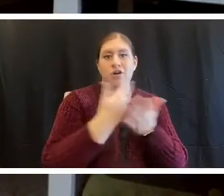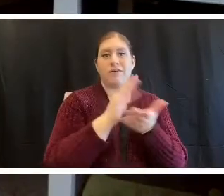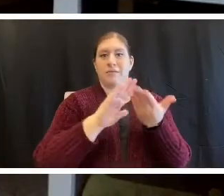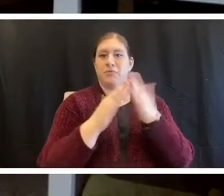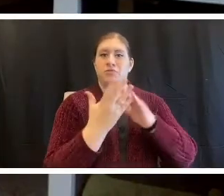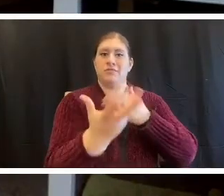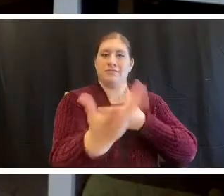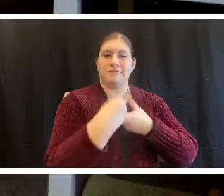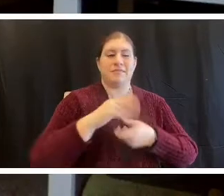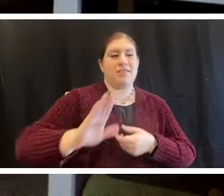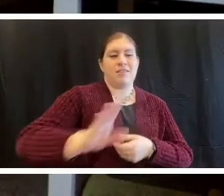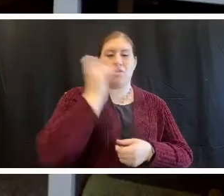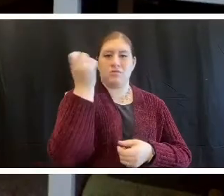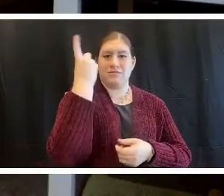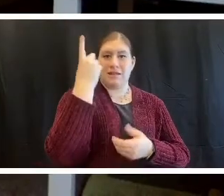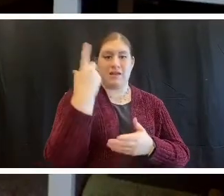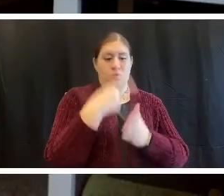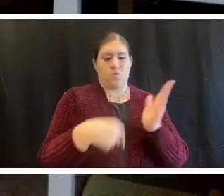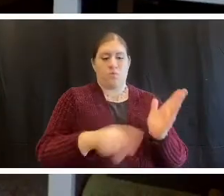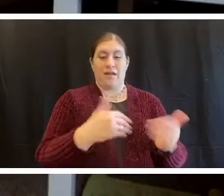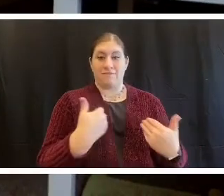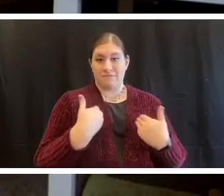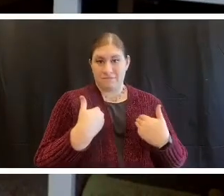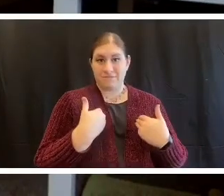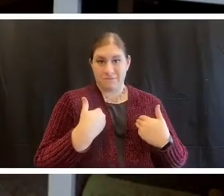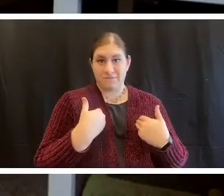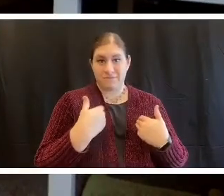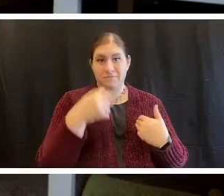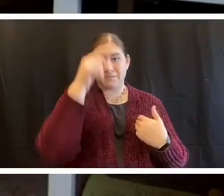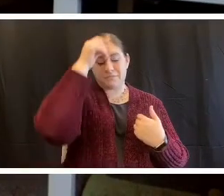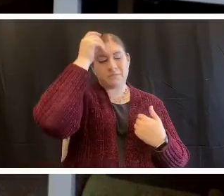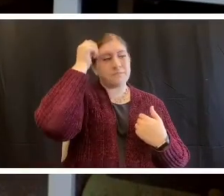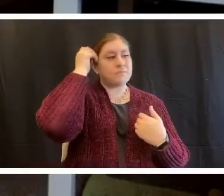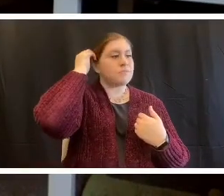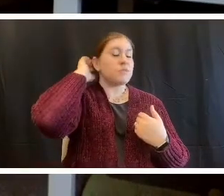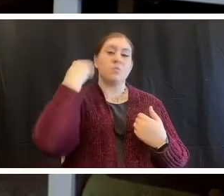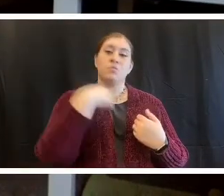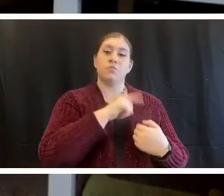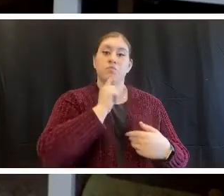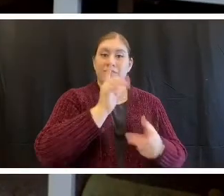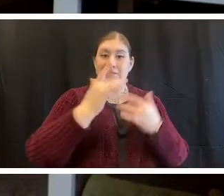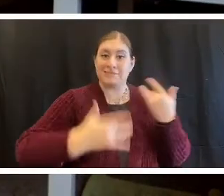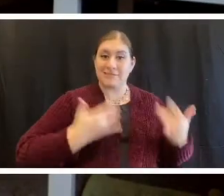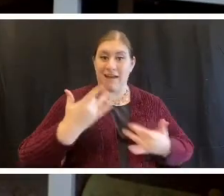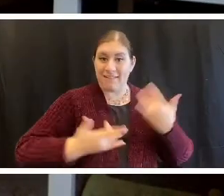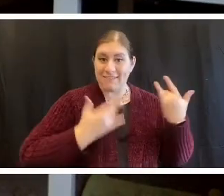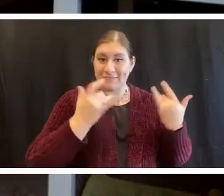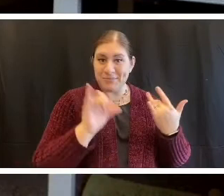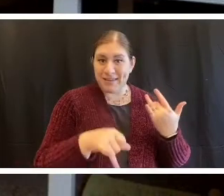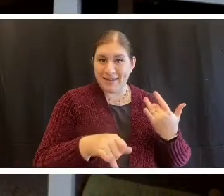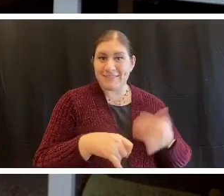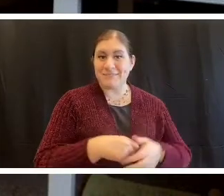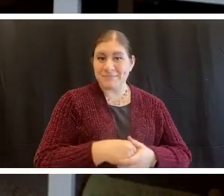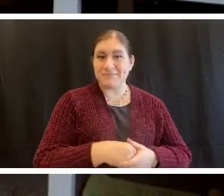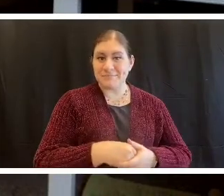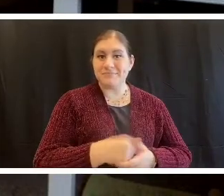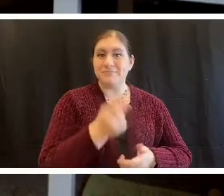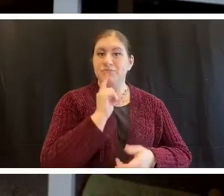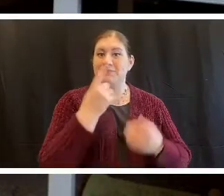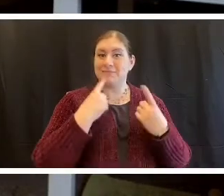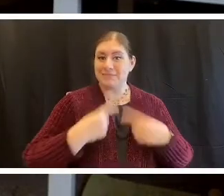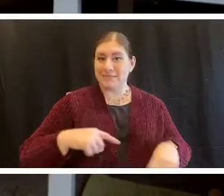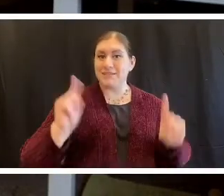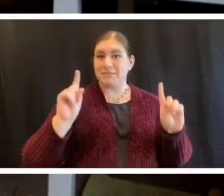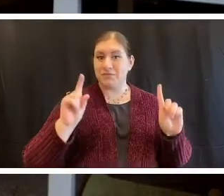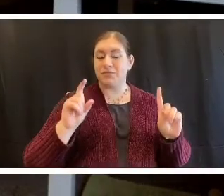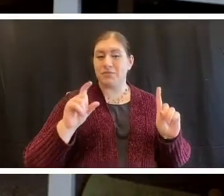community understanding what we have here. And so we're very excited about that. And it's been rather successful. It